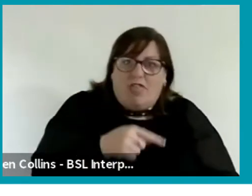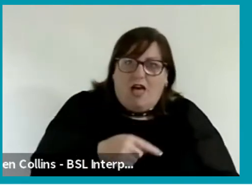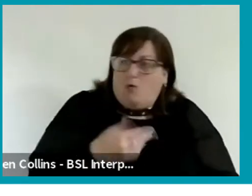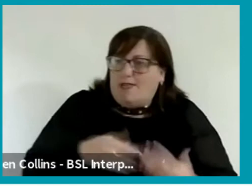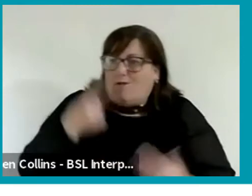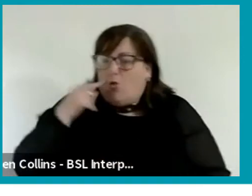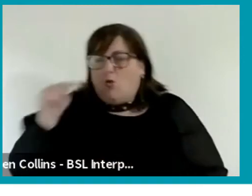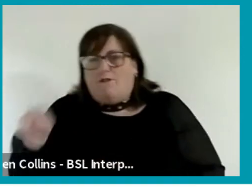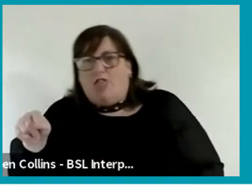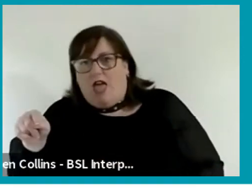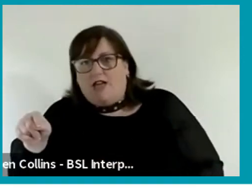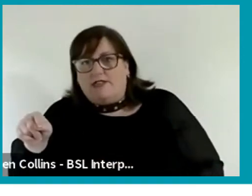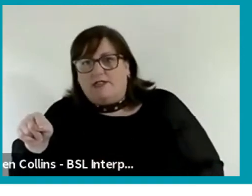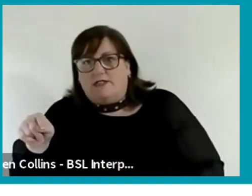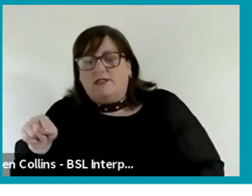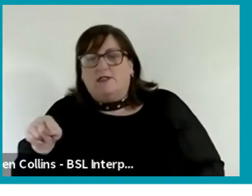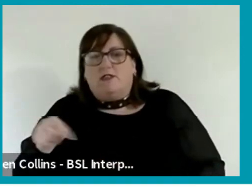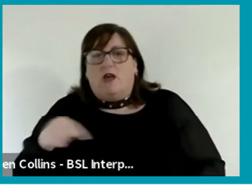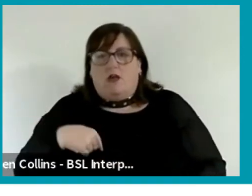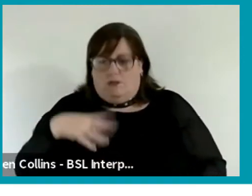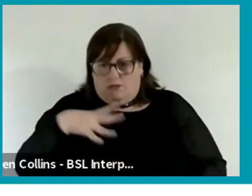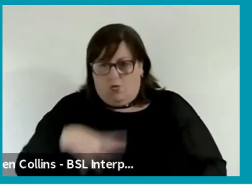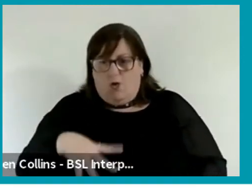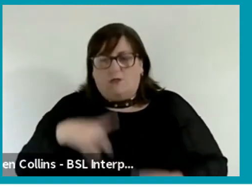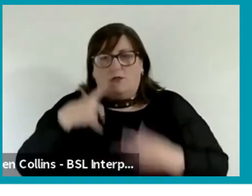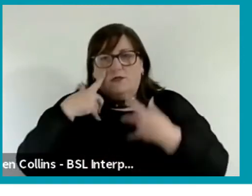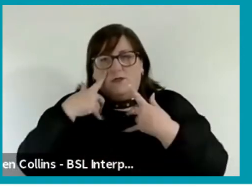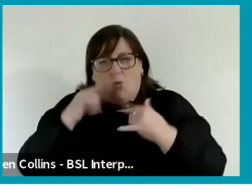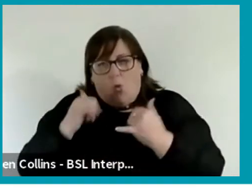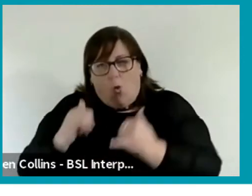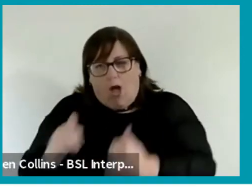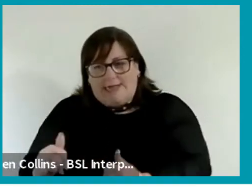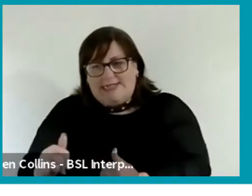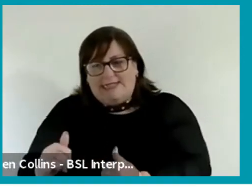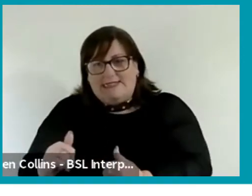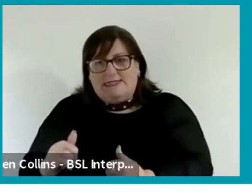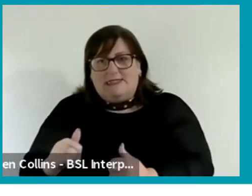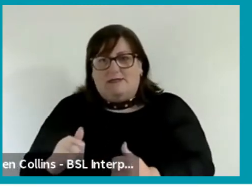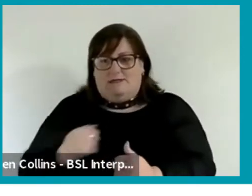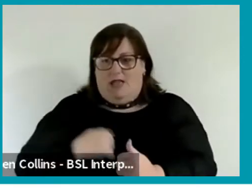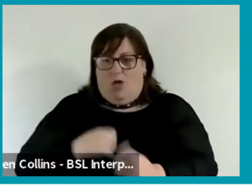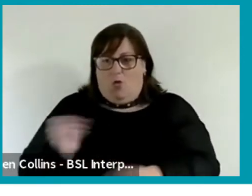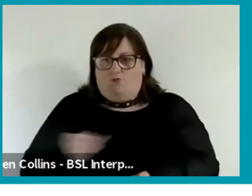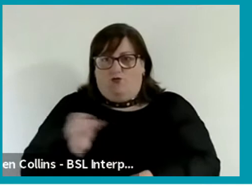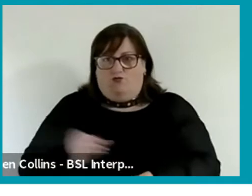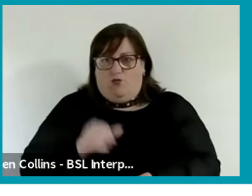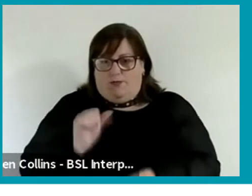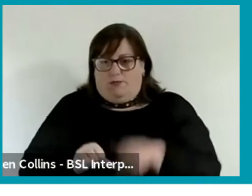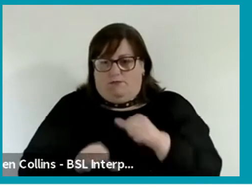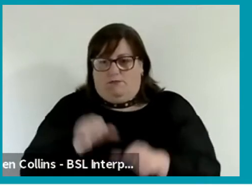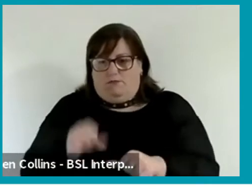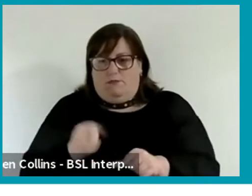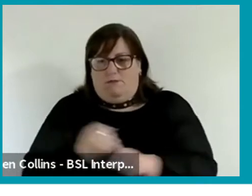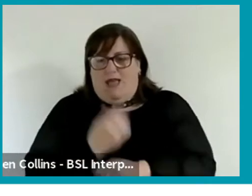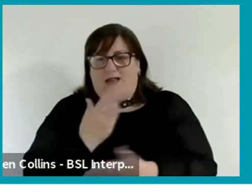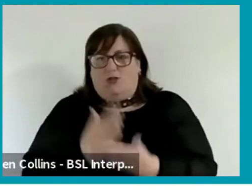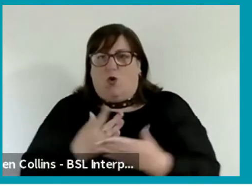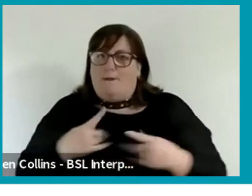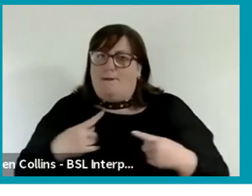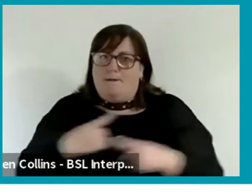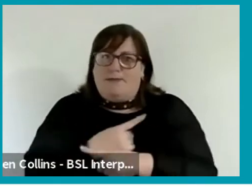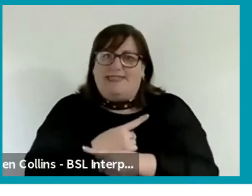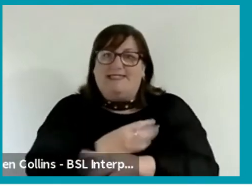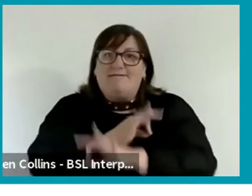single recruitment step that we have, to make sure we haven't missed anything. The other thing is to